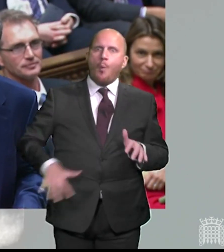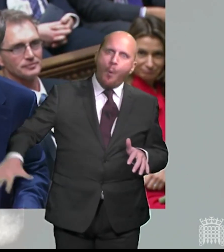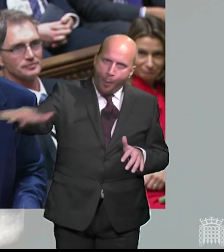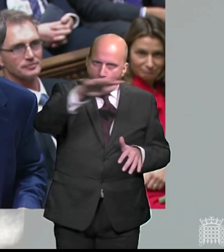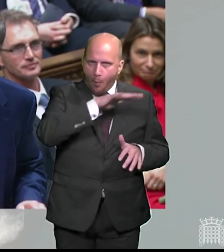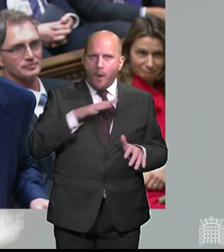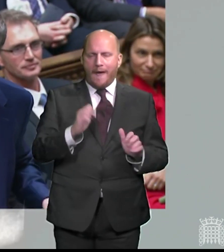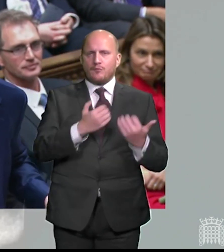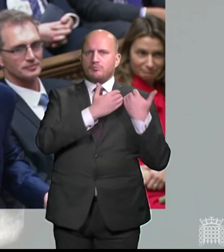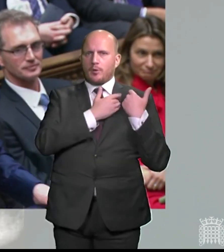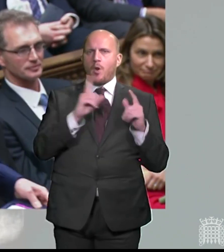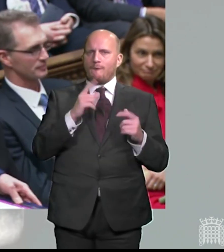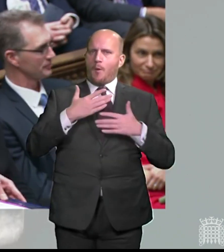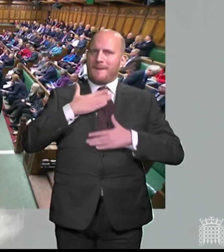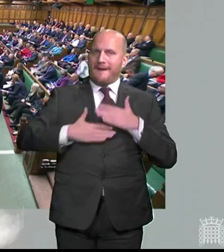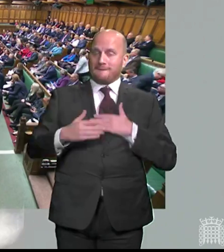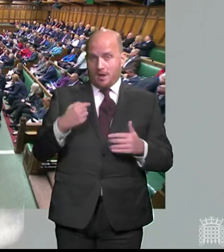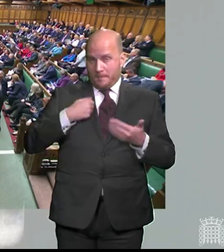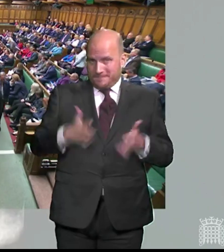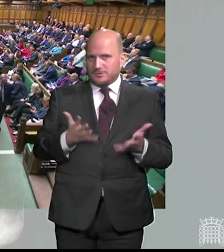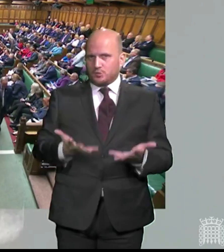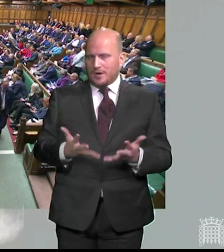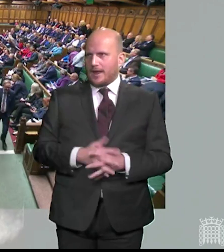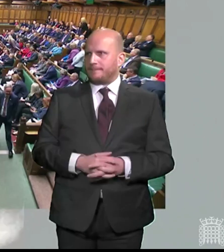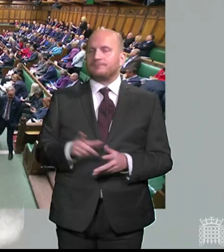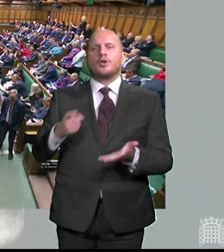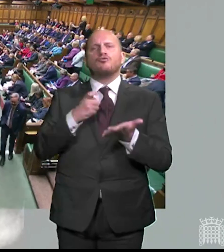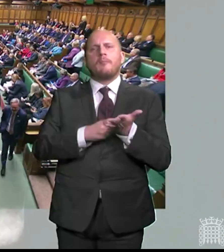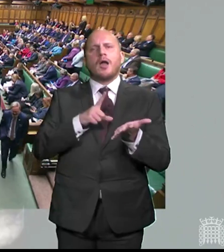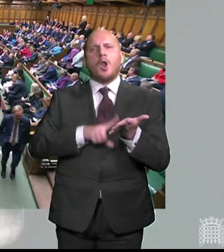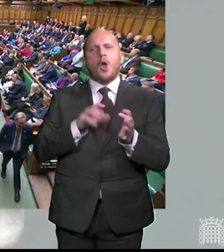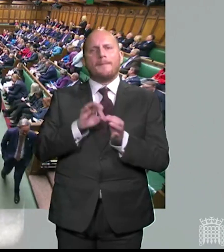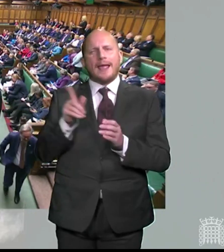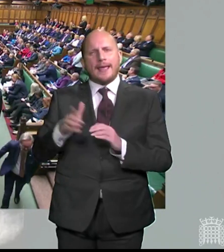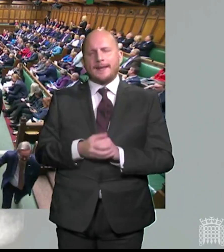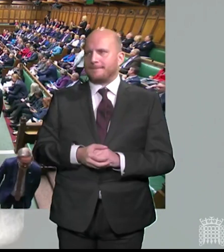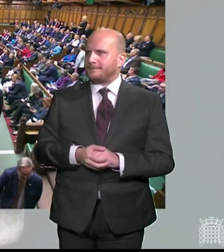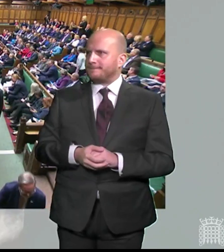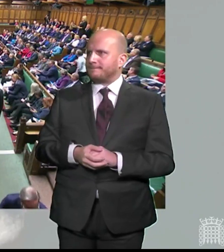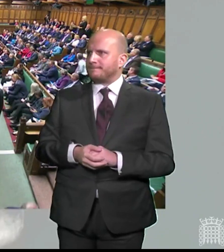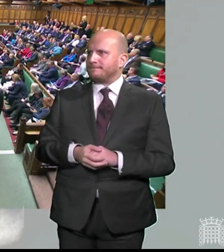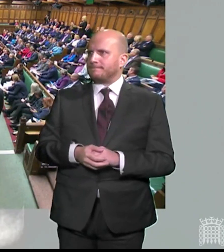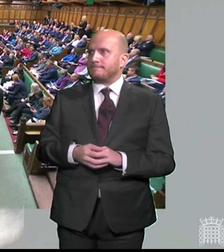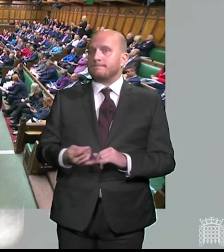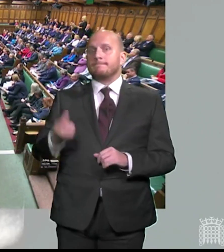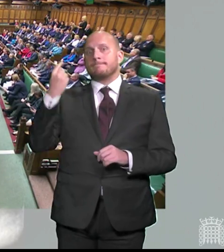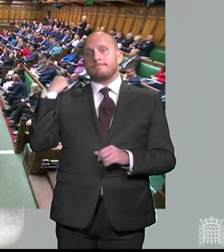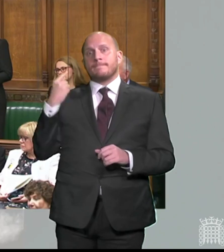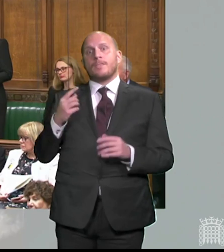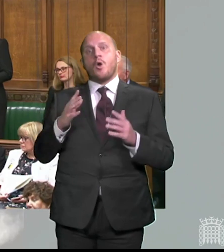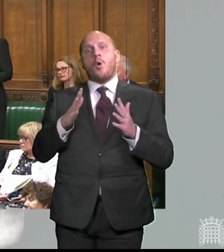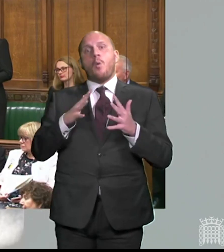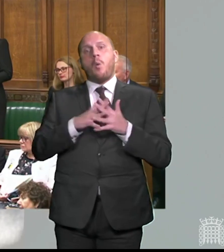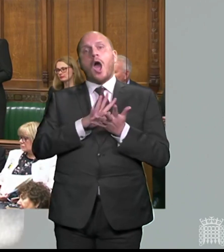demeaning. With junior staff, Mr Speaker, too scared to even enter his office. And that's